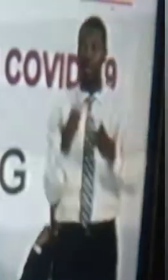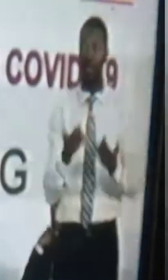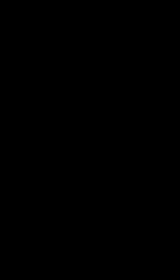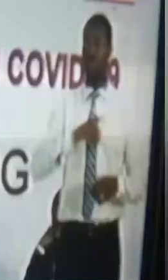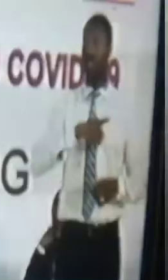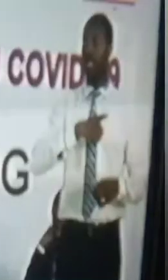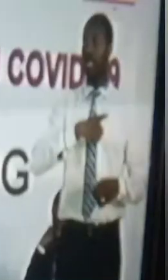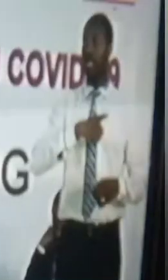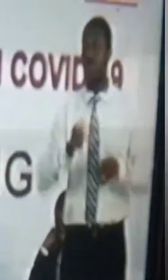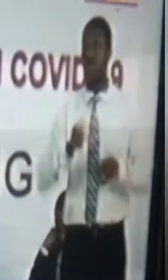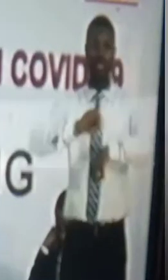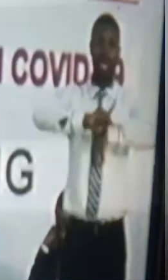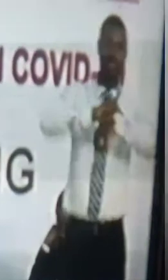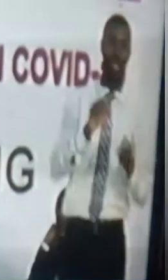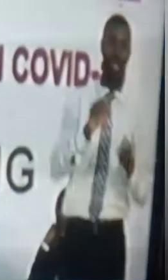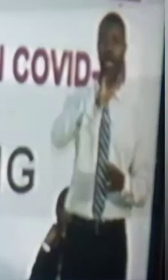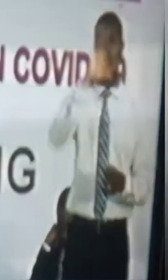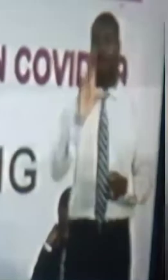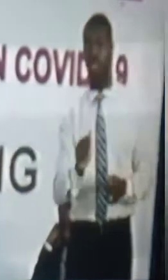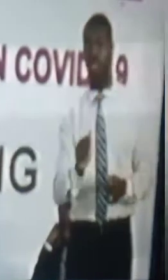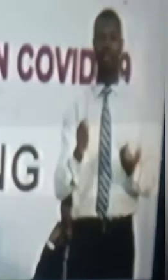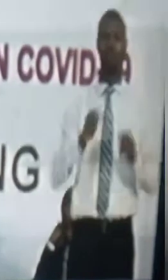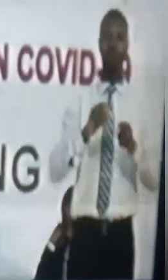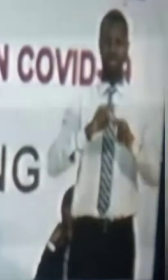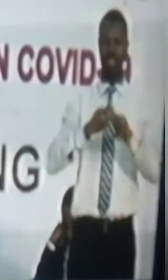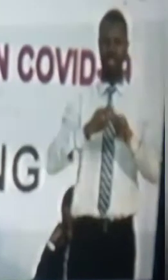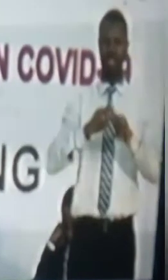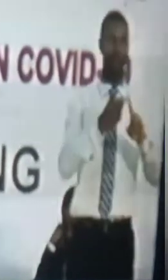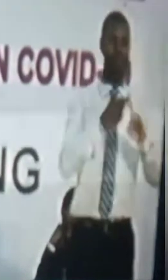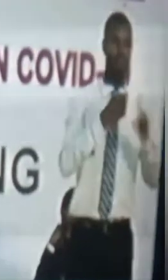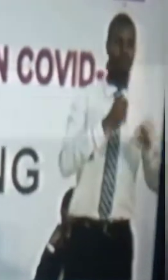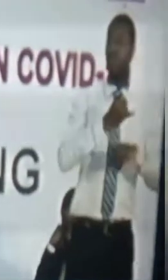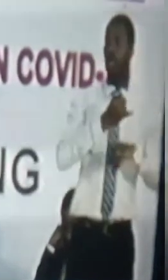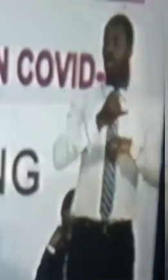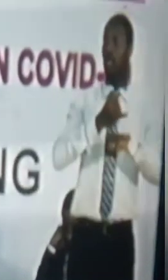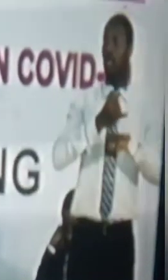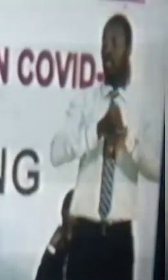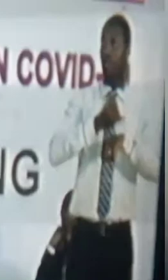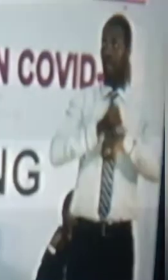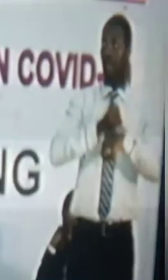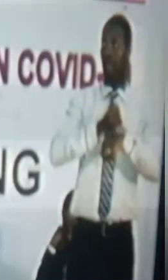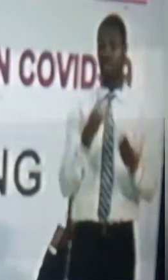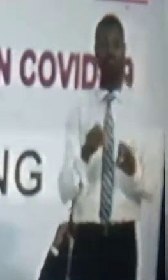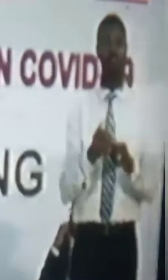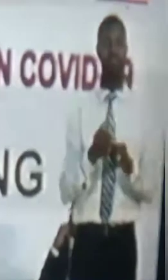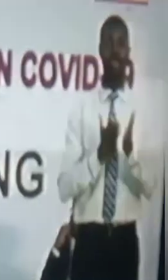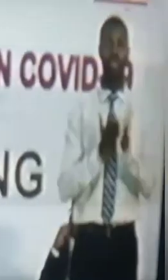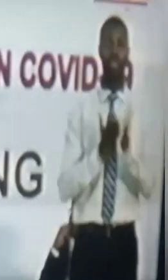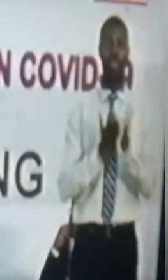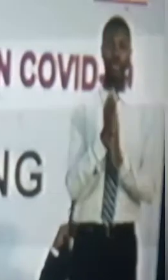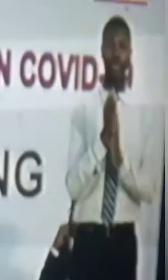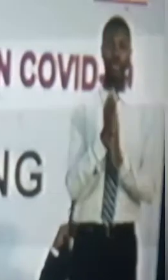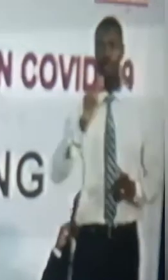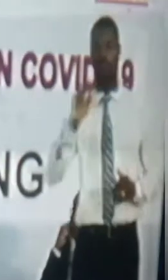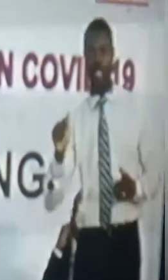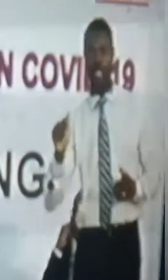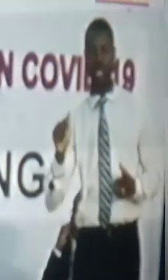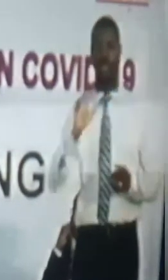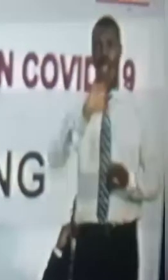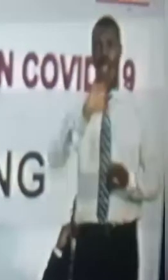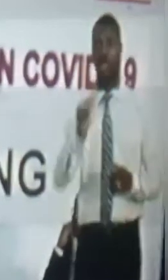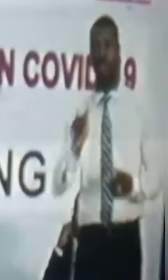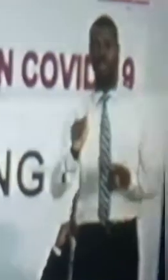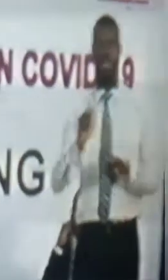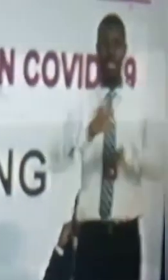from Abuja to Kaduna, from Ibadan via Mina, Abuja,